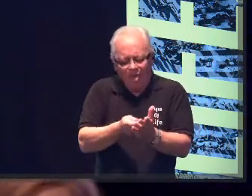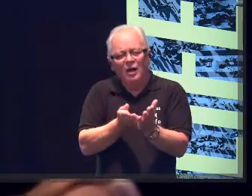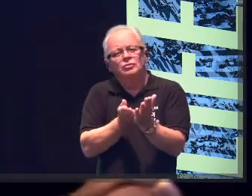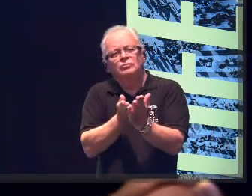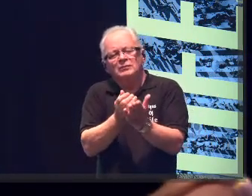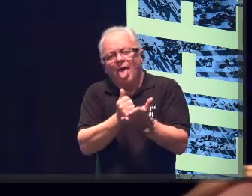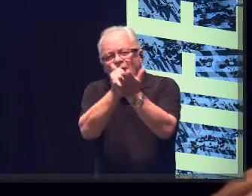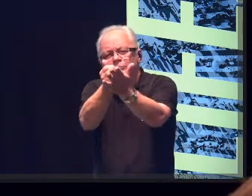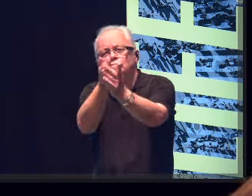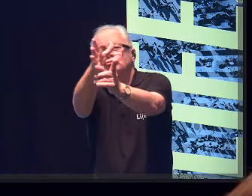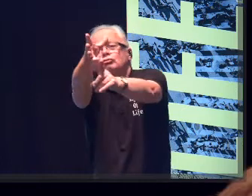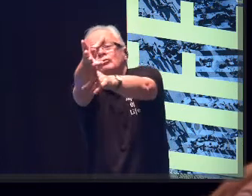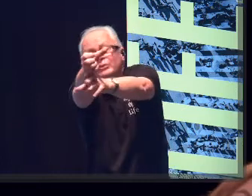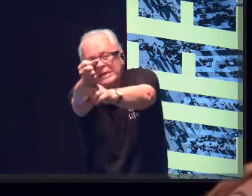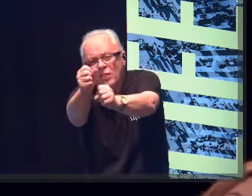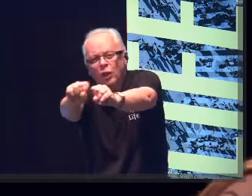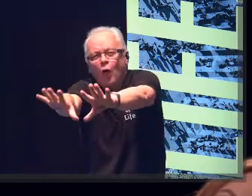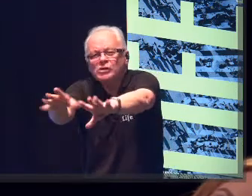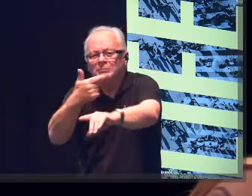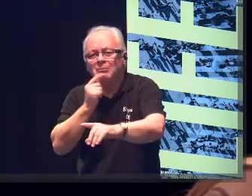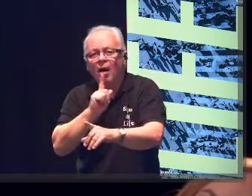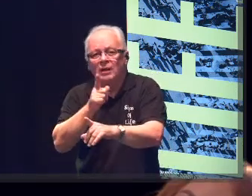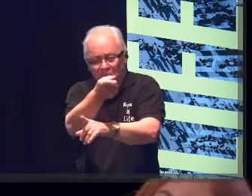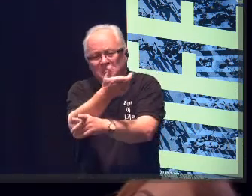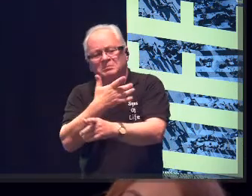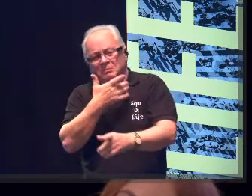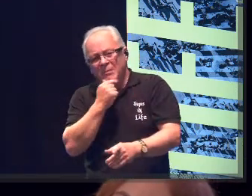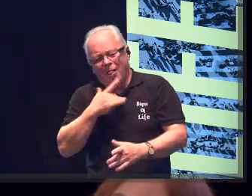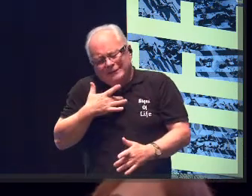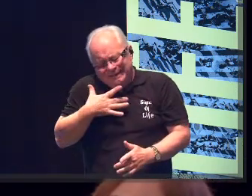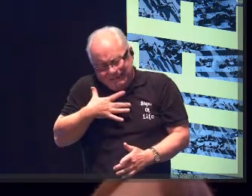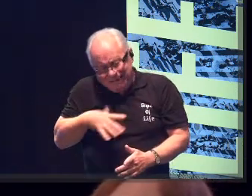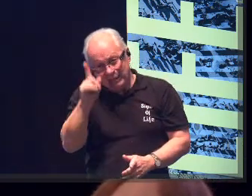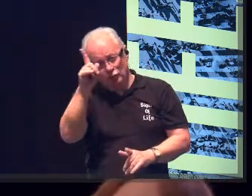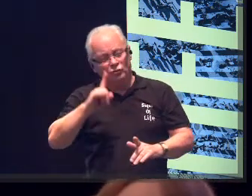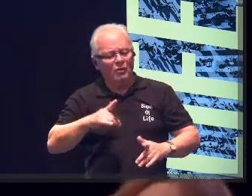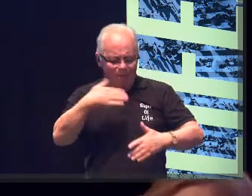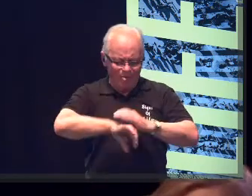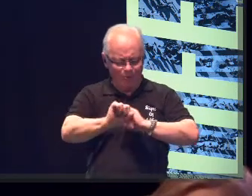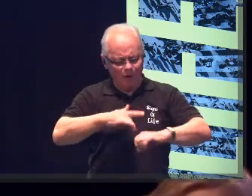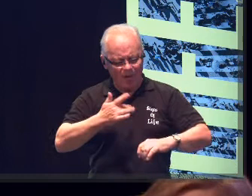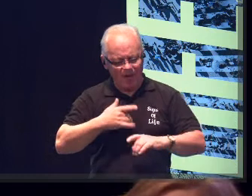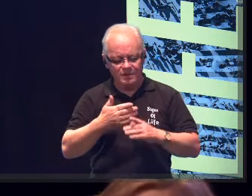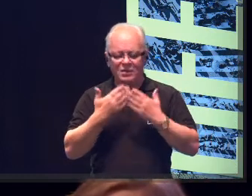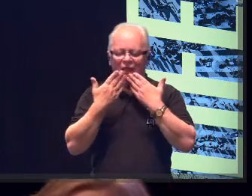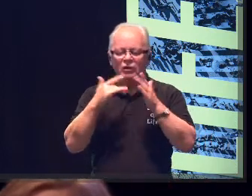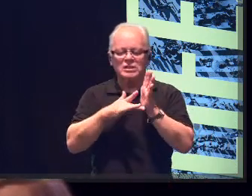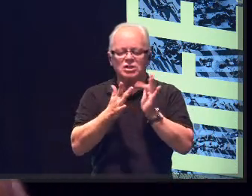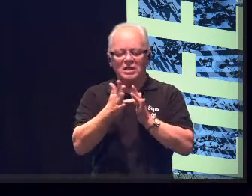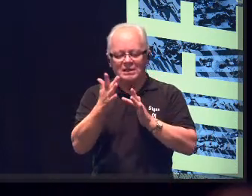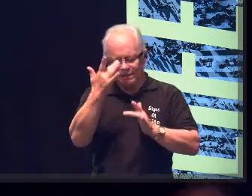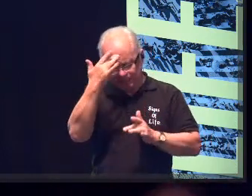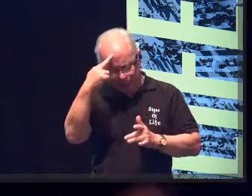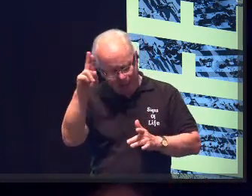into lives that need you, God, that are desperate for you, Father. So we ask you to supercharge it now in Jesus' name.